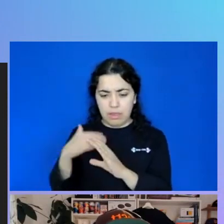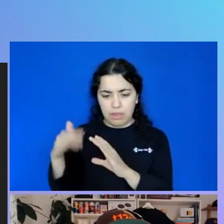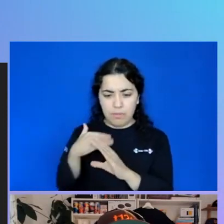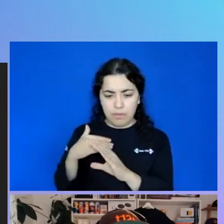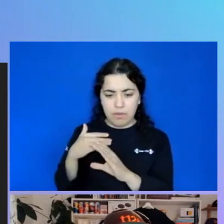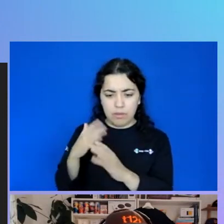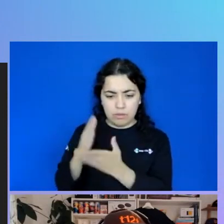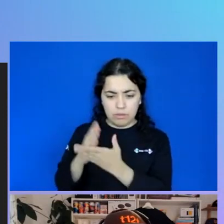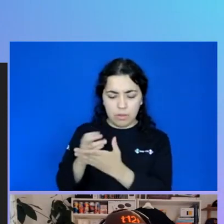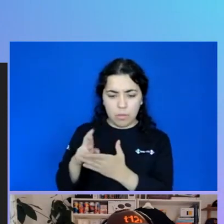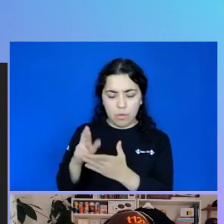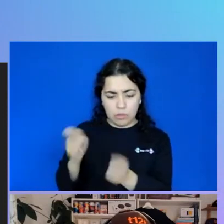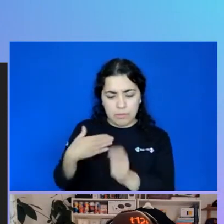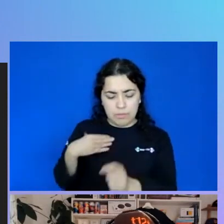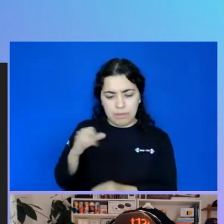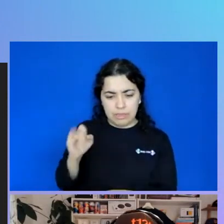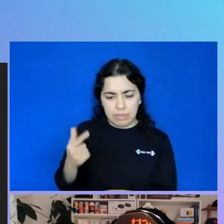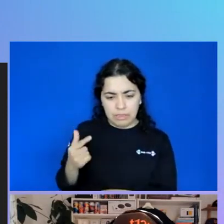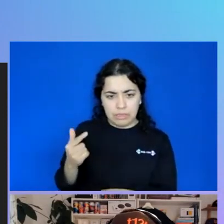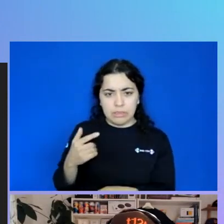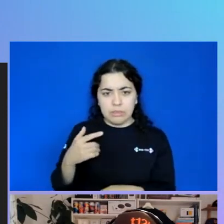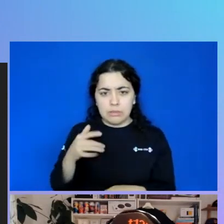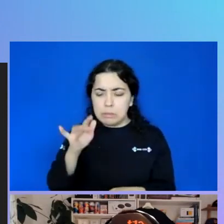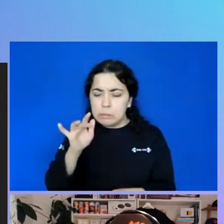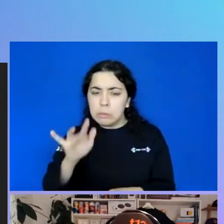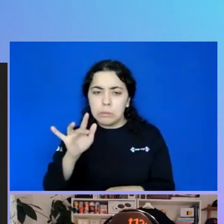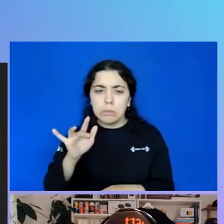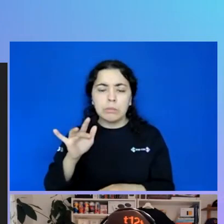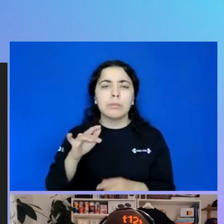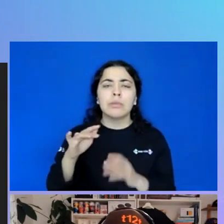unsubscribe from Nintendo account emails. Please click here.